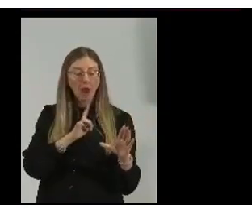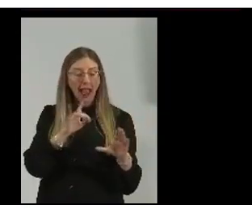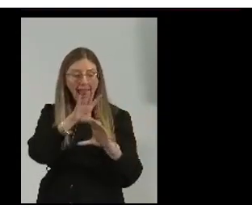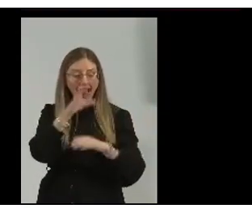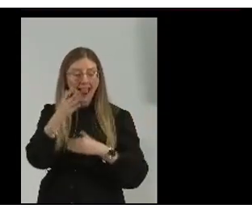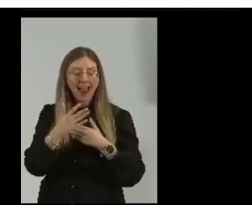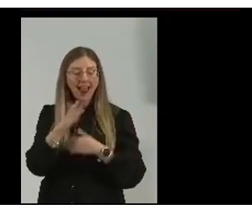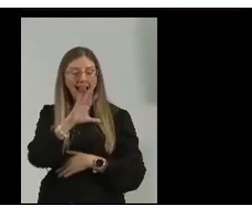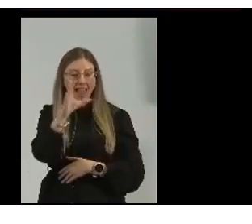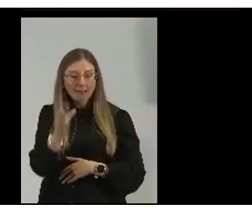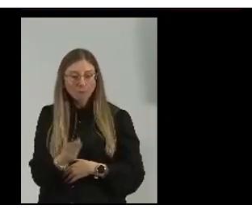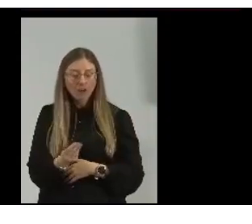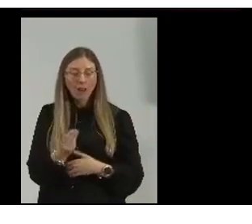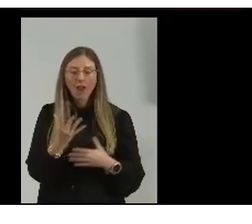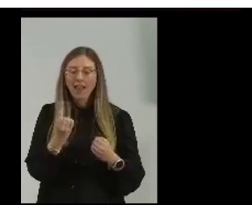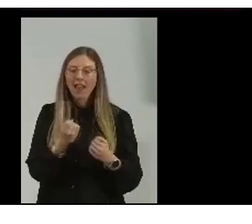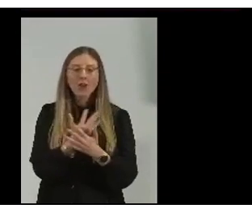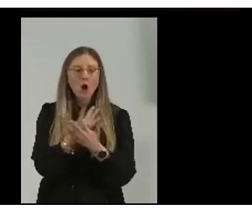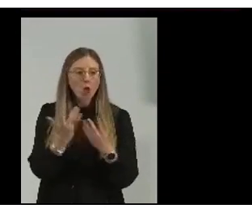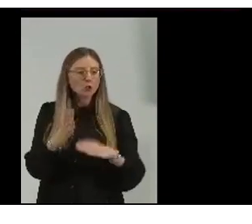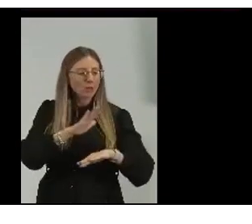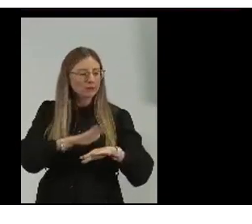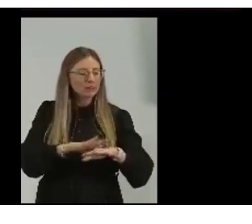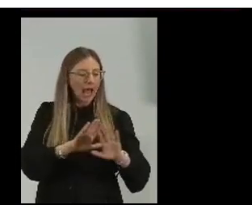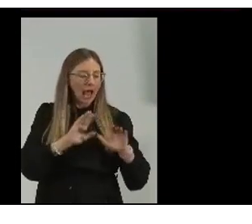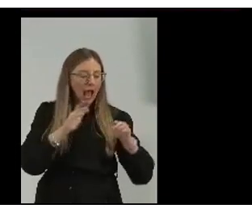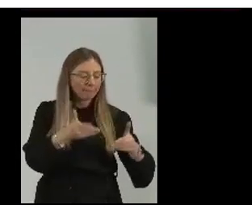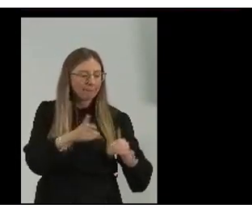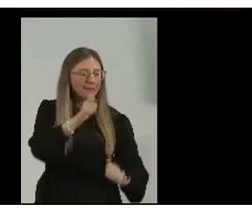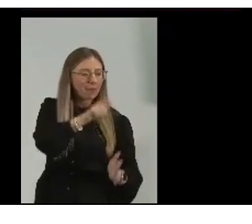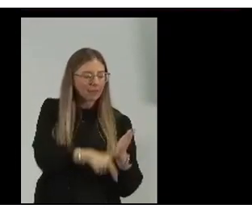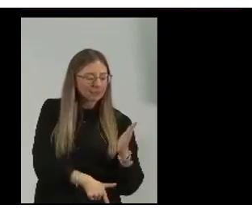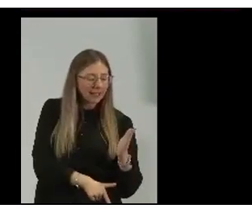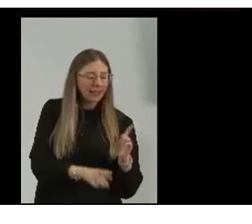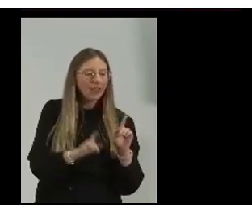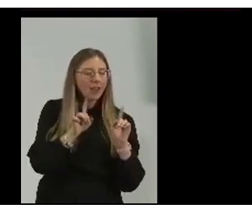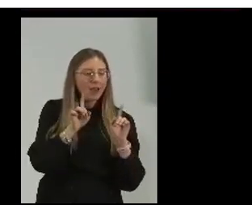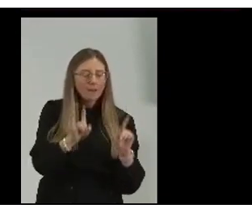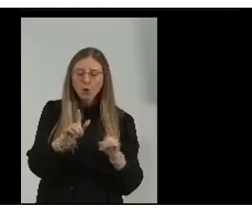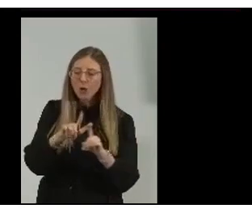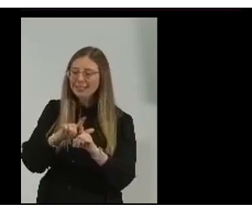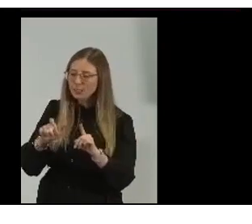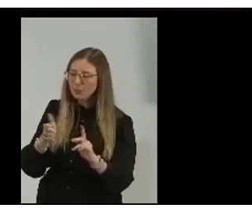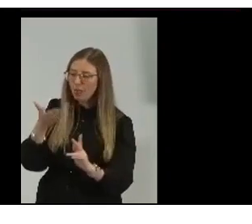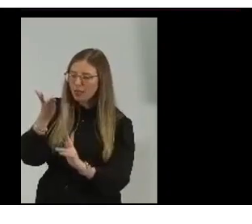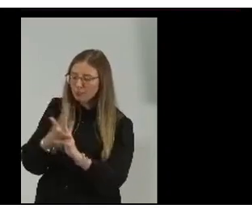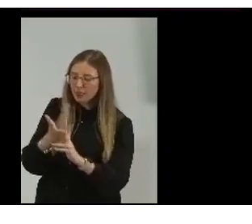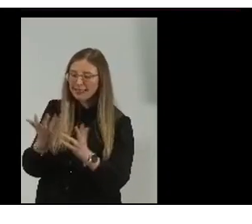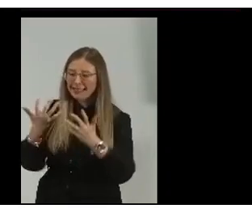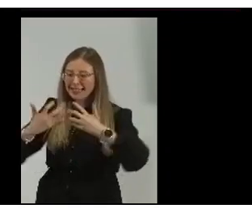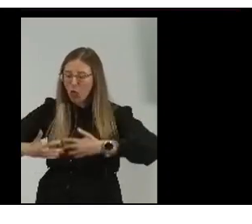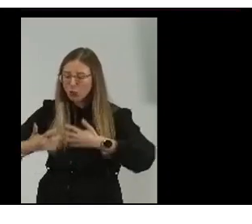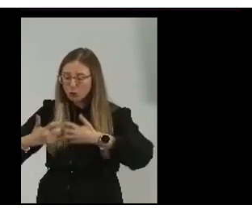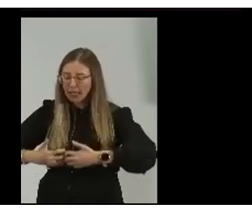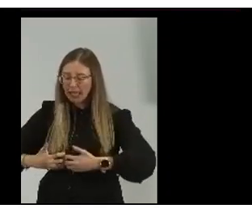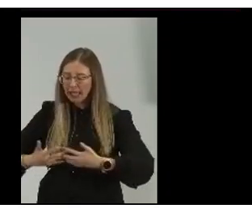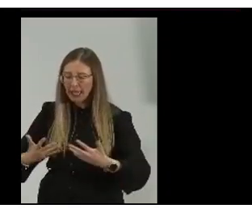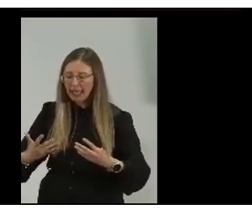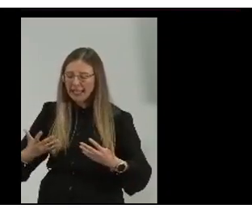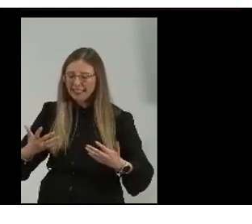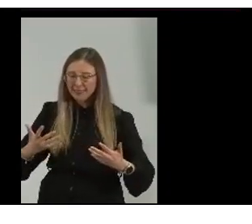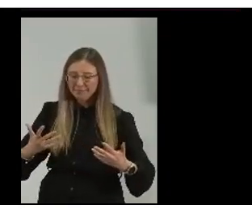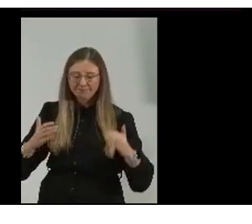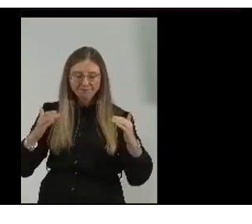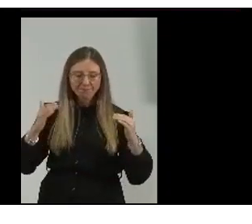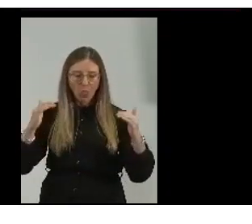we've invested a lot of time over the years on disability. But when it comes to digital accessibility or the technology component, we're still